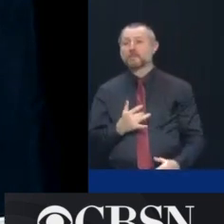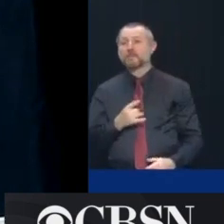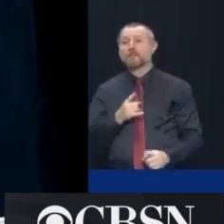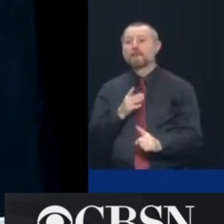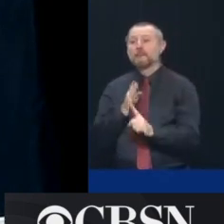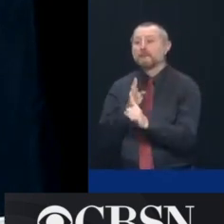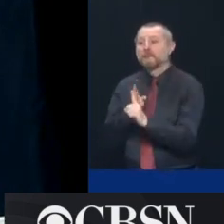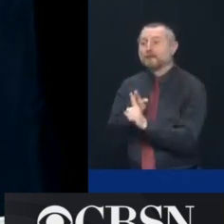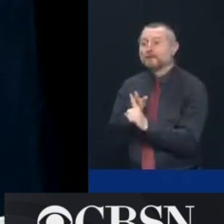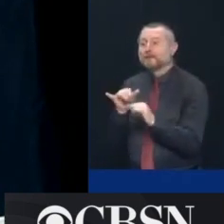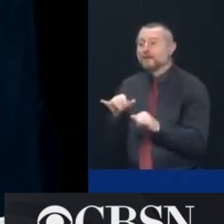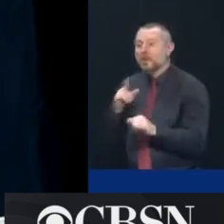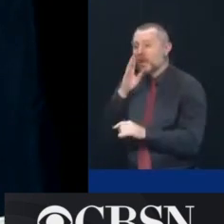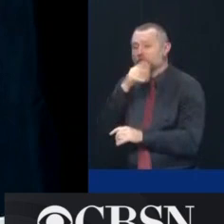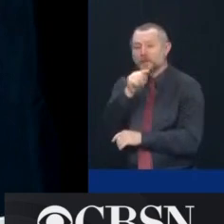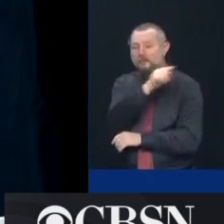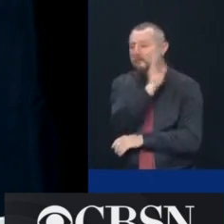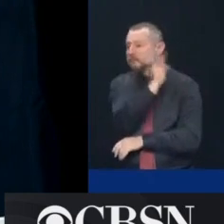certain sites.